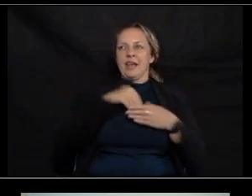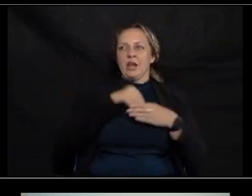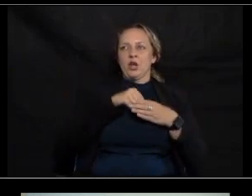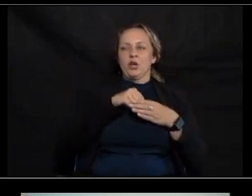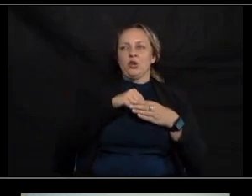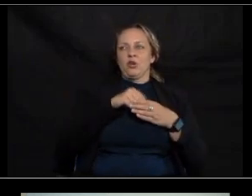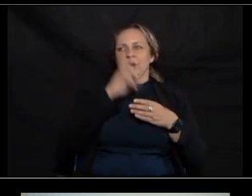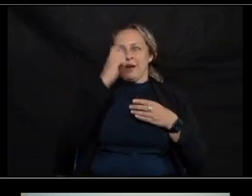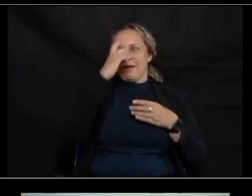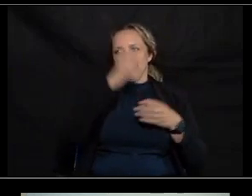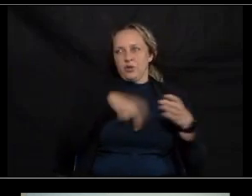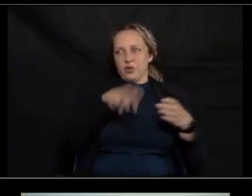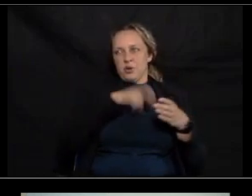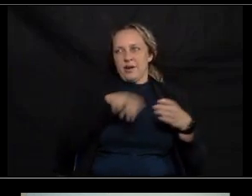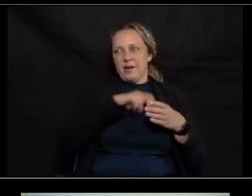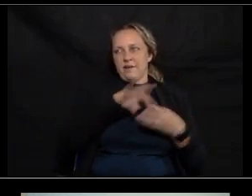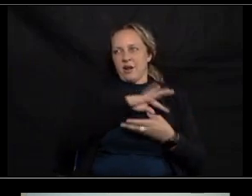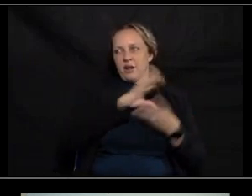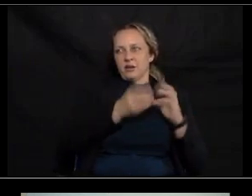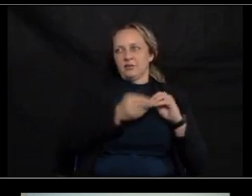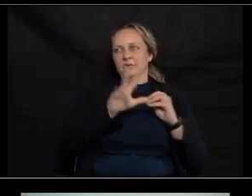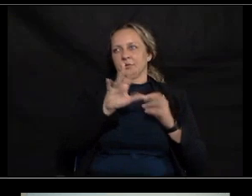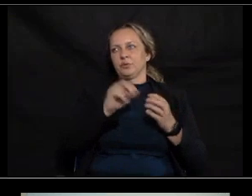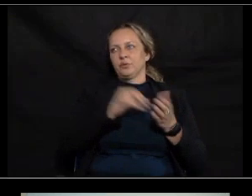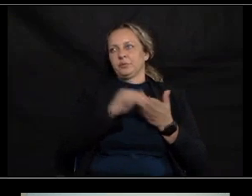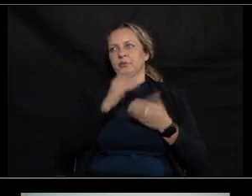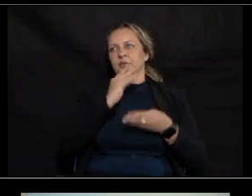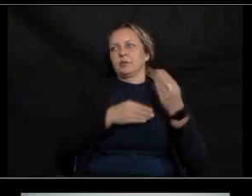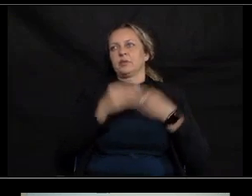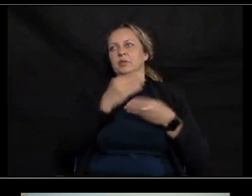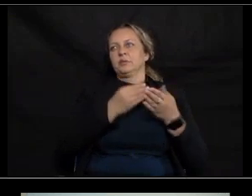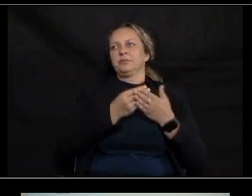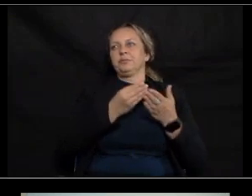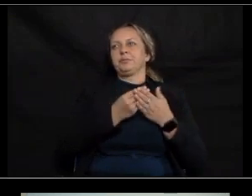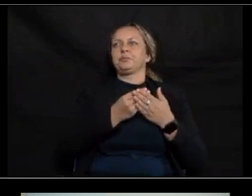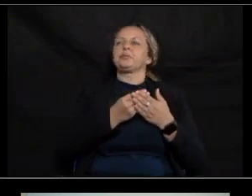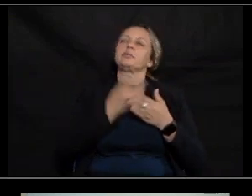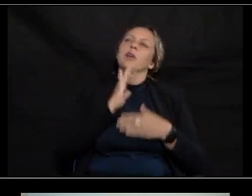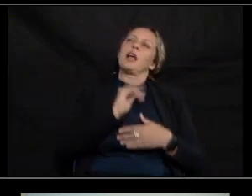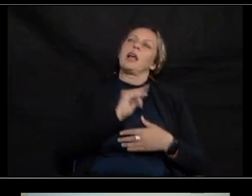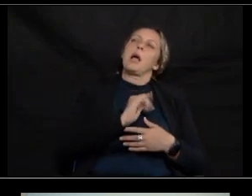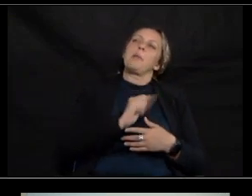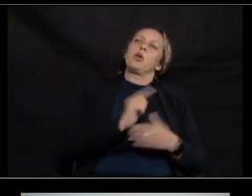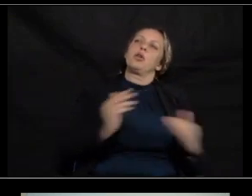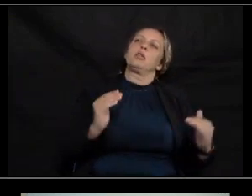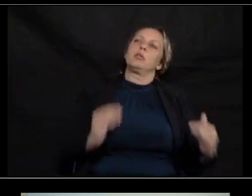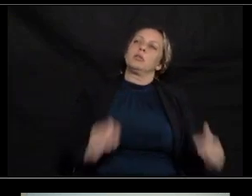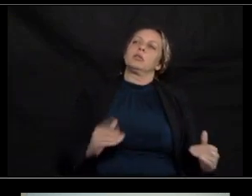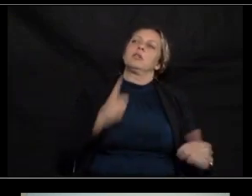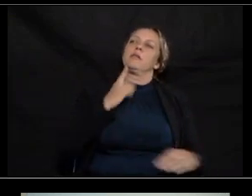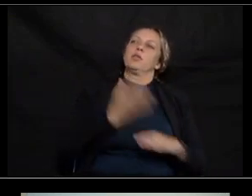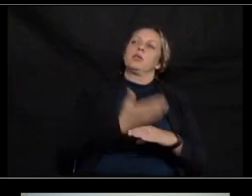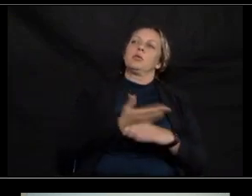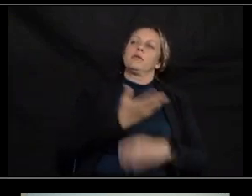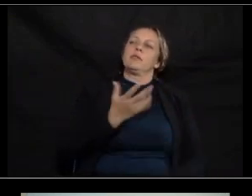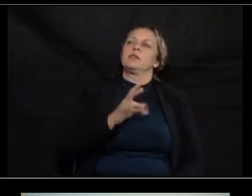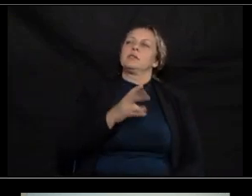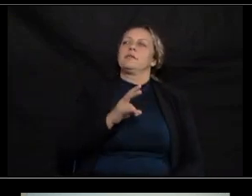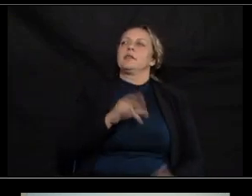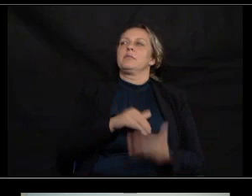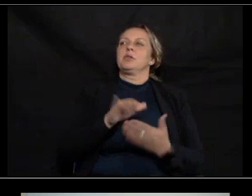and that totals up to be the $52 million of our operating budget. And then we have a capital budget proposed of